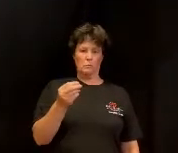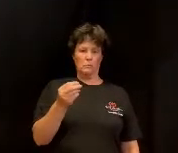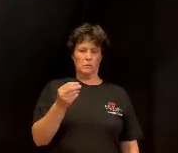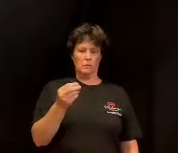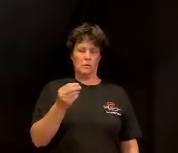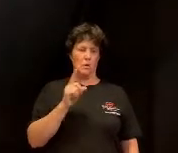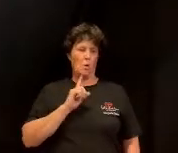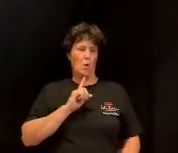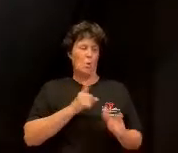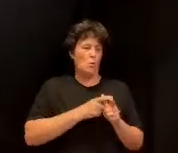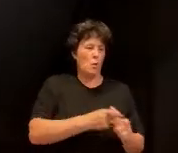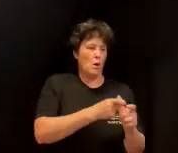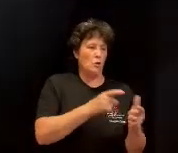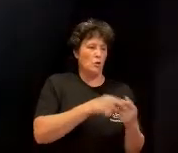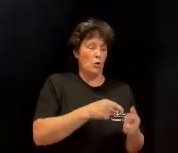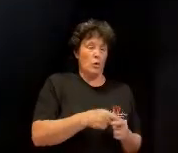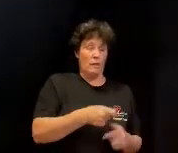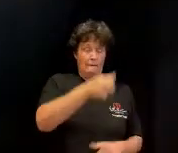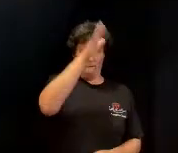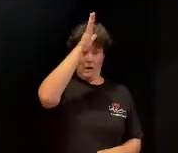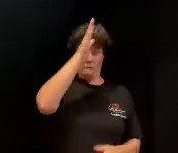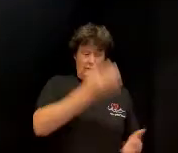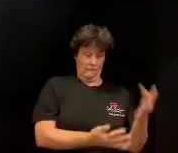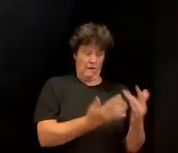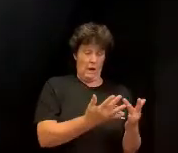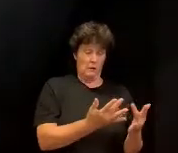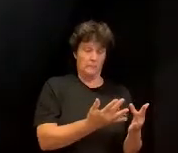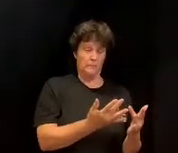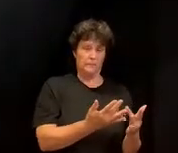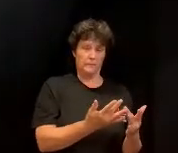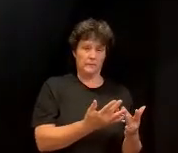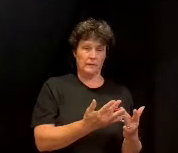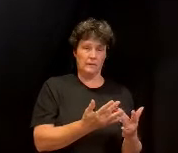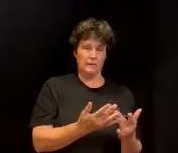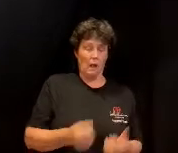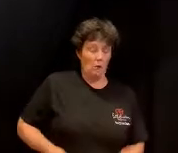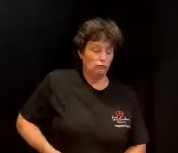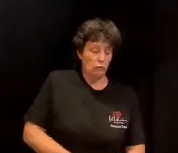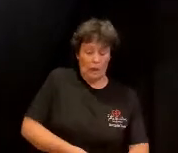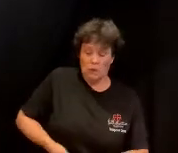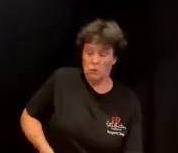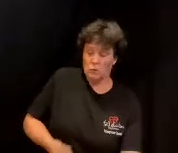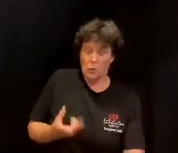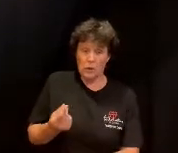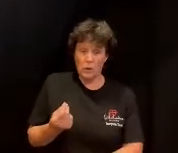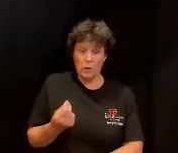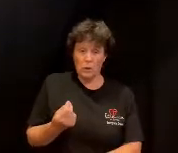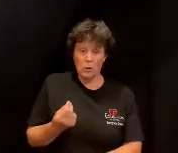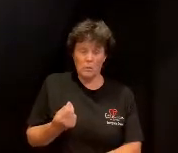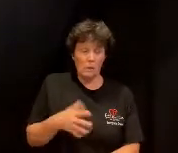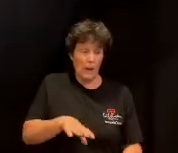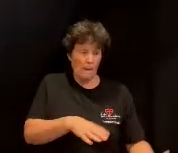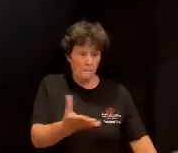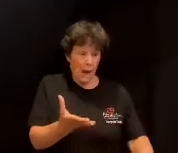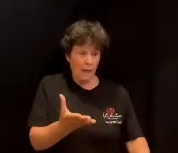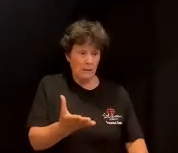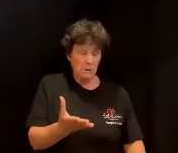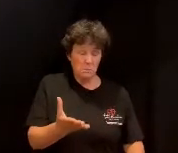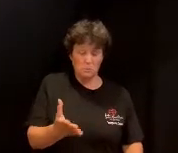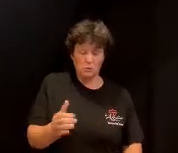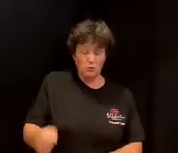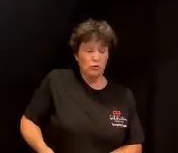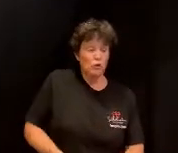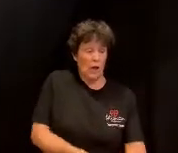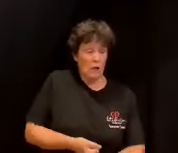We're janitors. What does janitors do? They run to the mess, right? When everybody's running away from the mess,